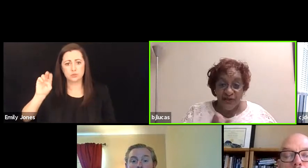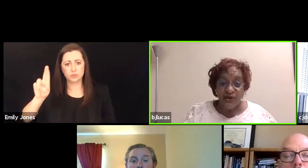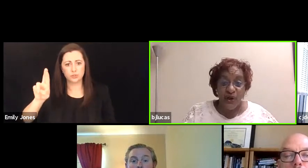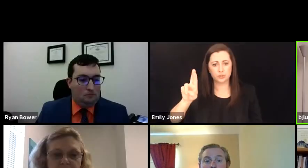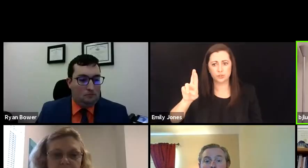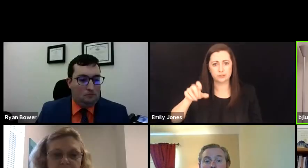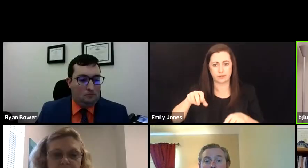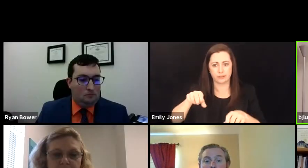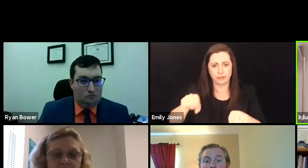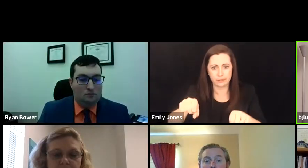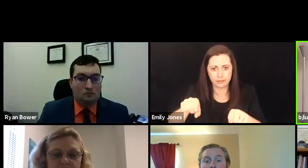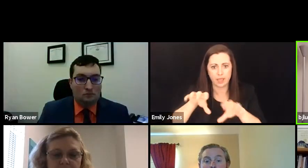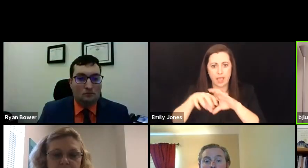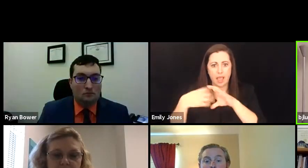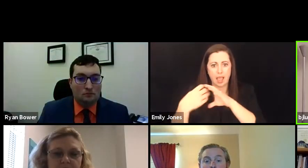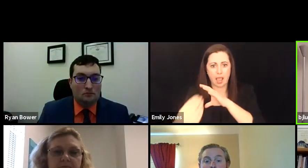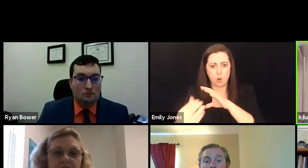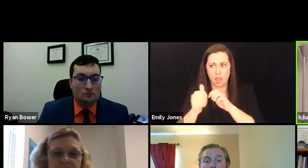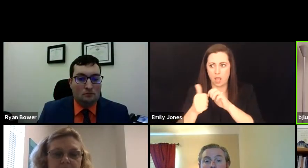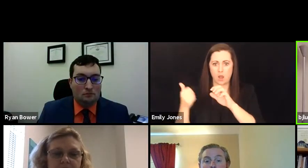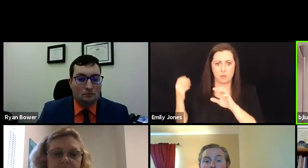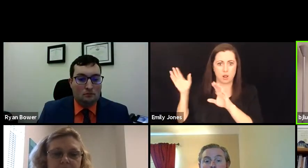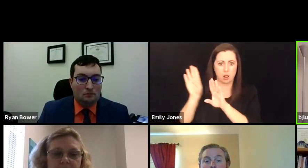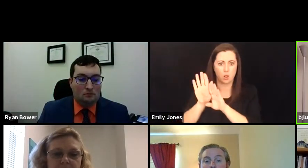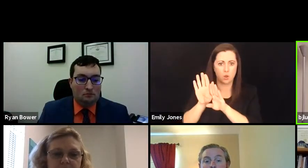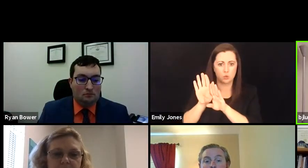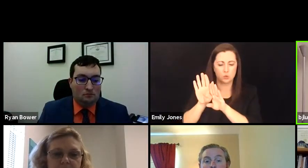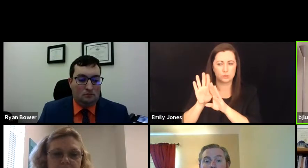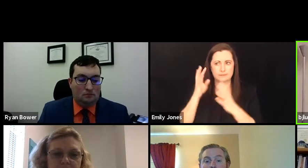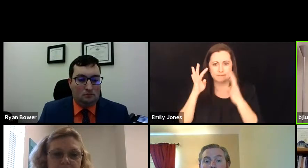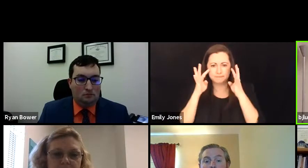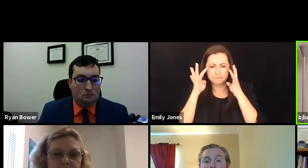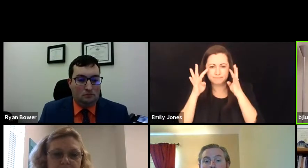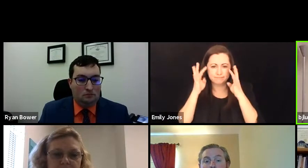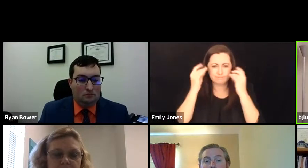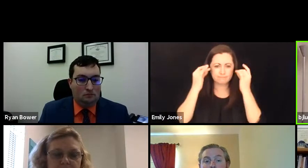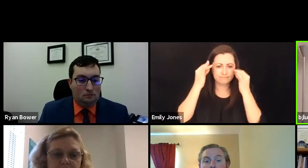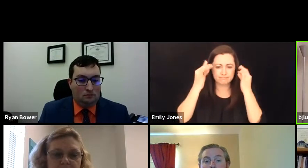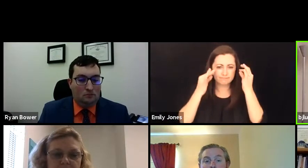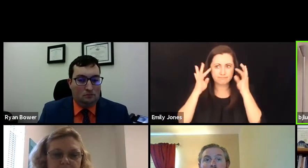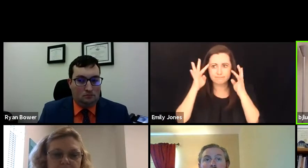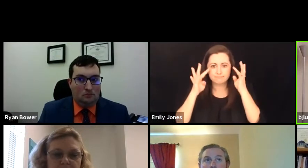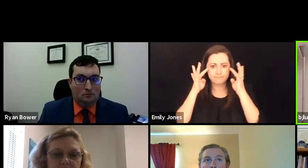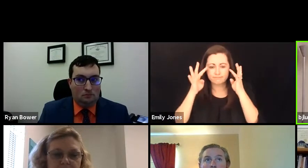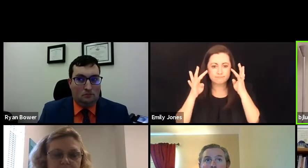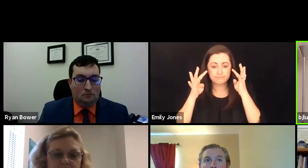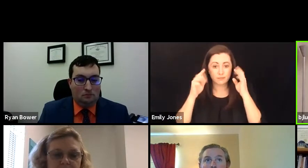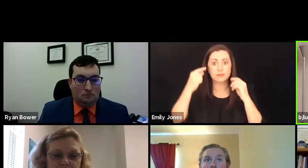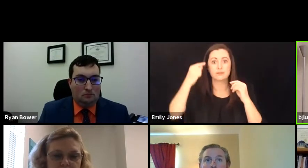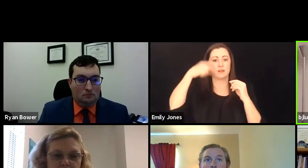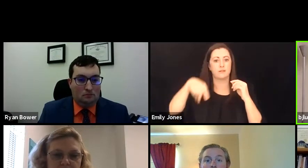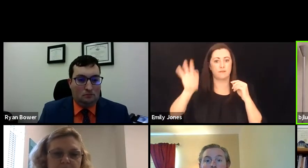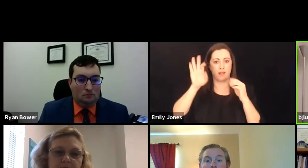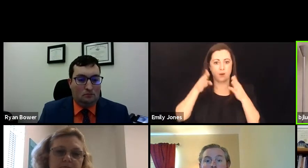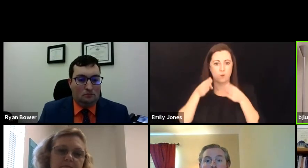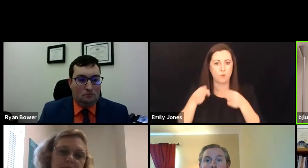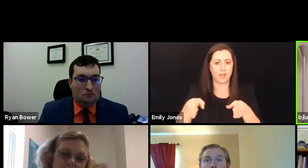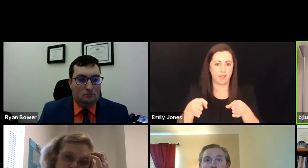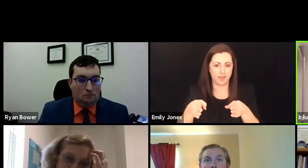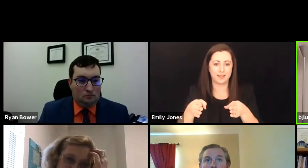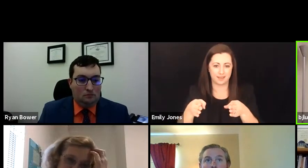way to close this door. And so you make concessions. You come up with ways,